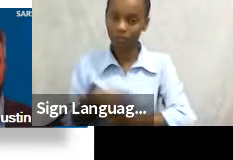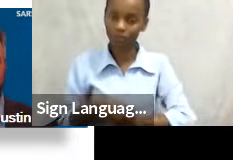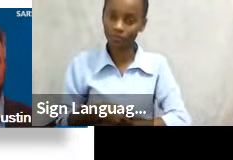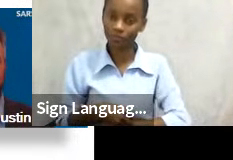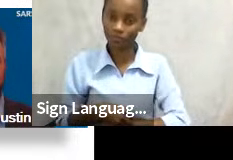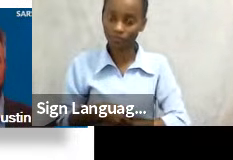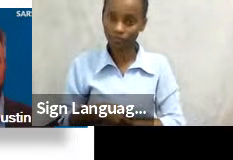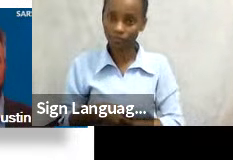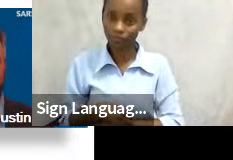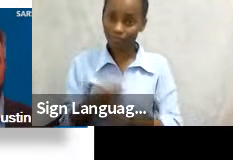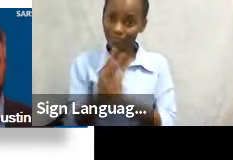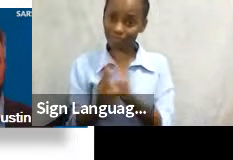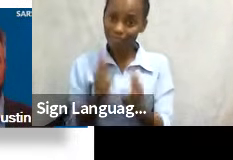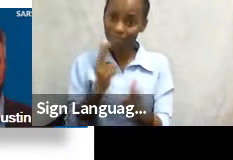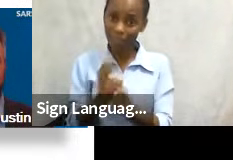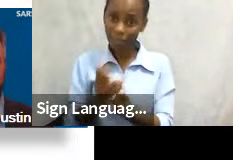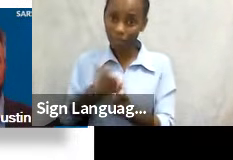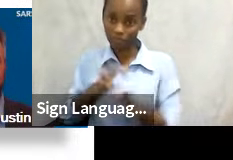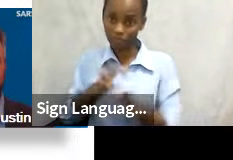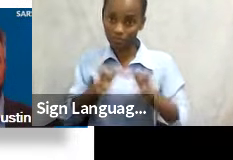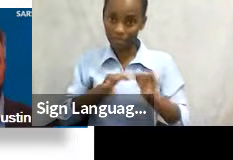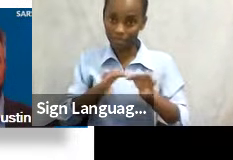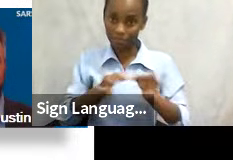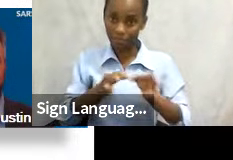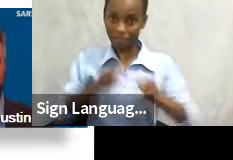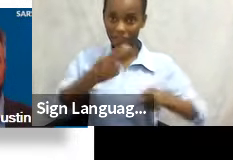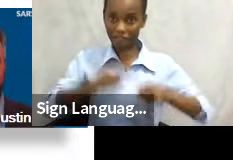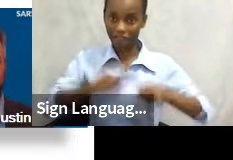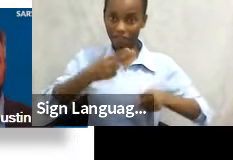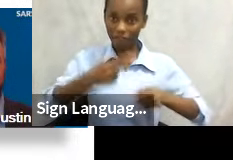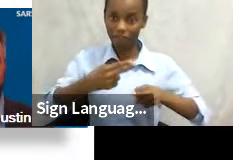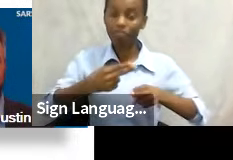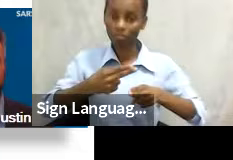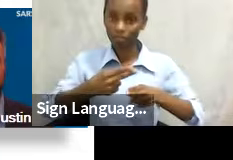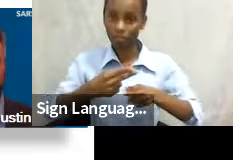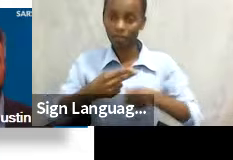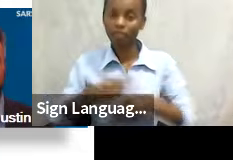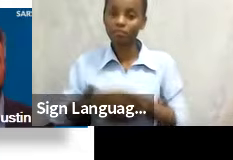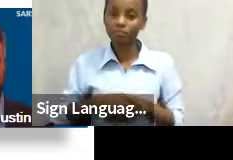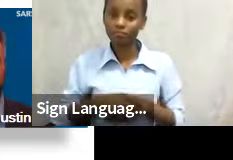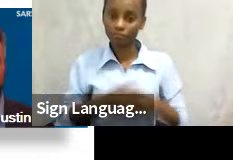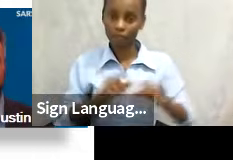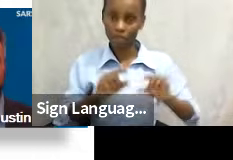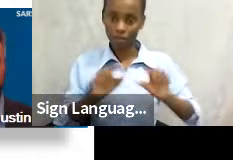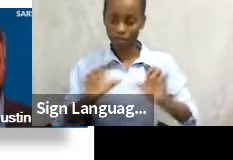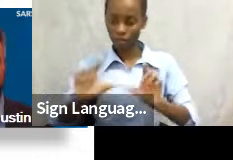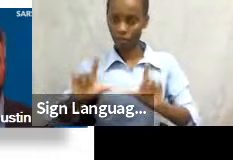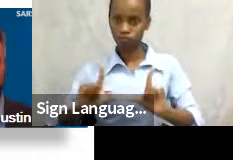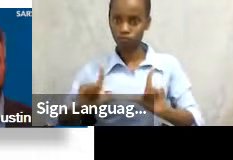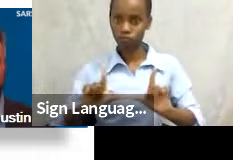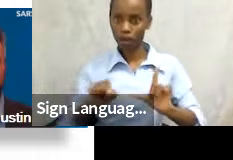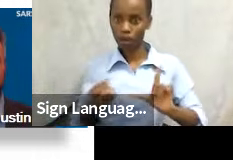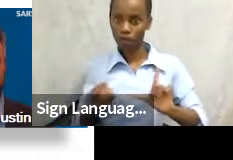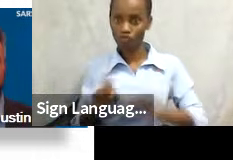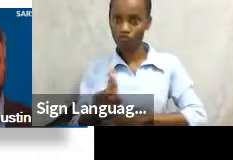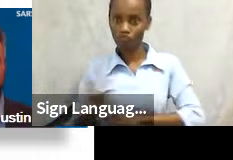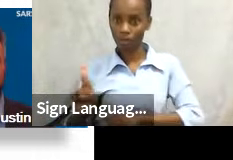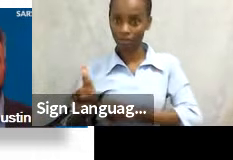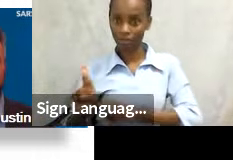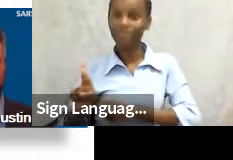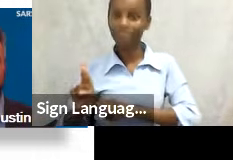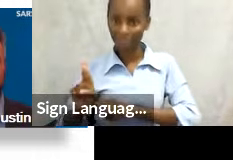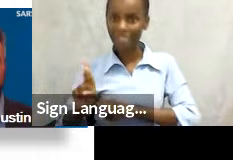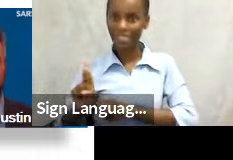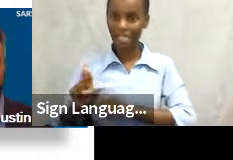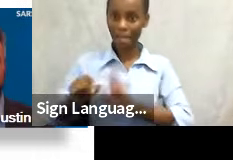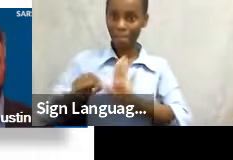want to draw your attention. As you see the final outcome at the bottom right of the screen, again, it has the same minus figure in front of it, which